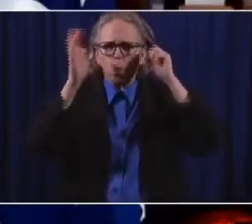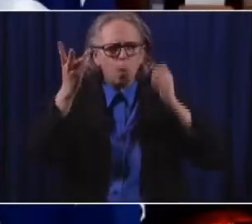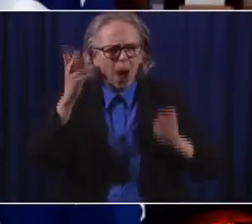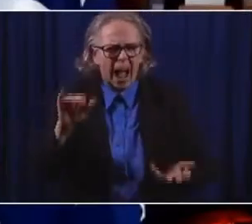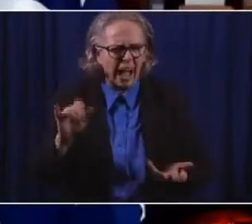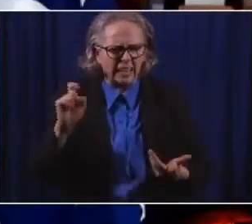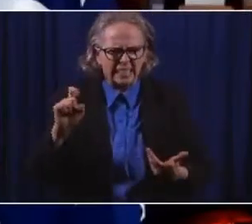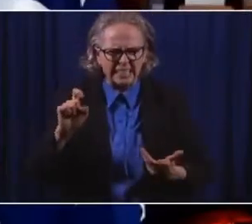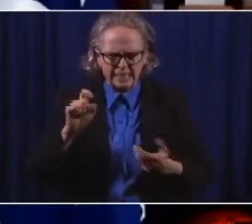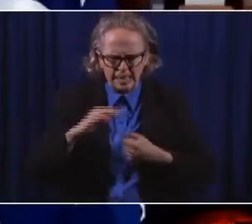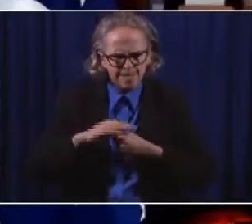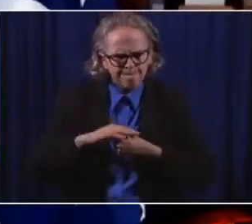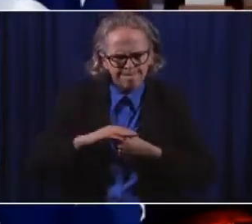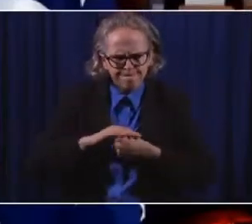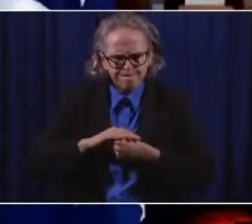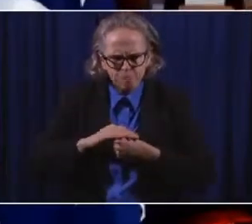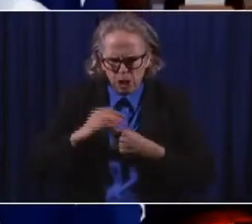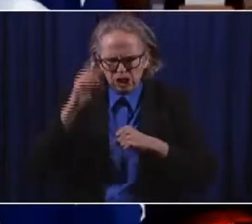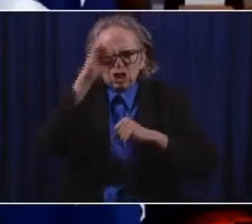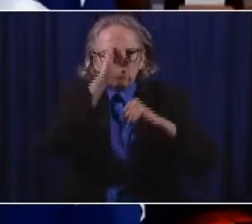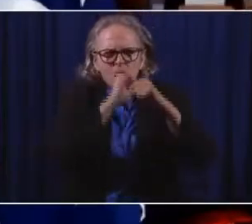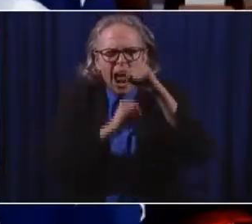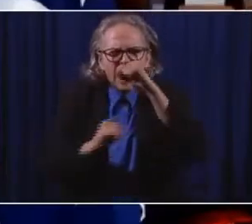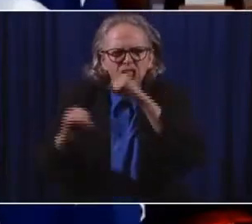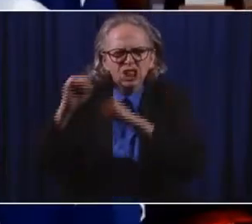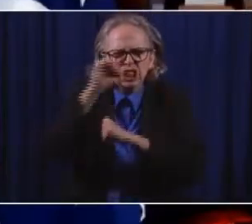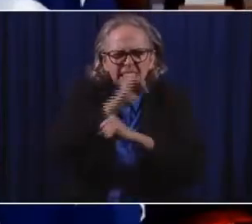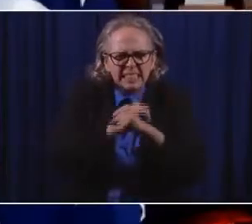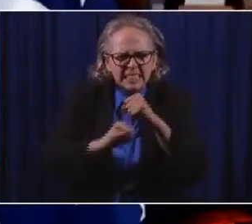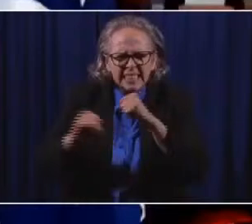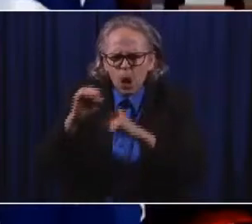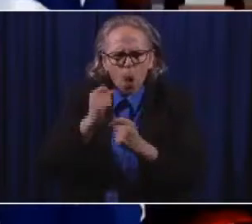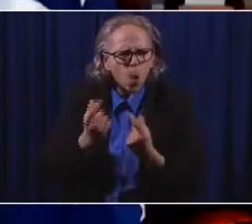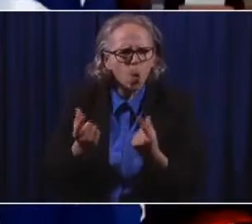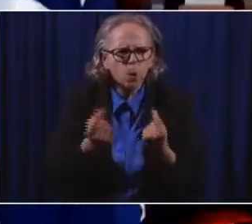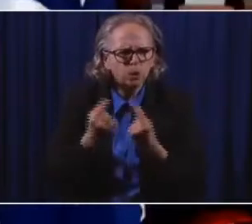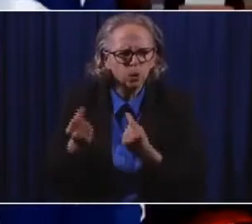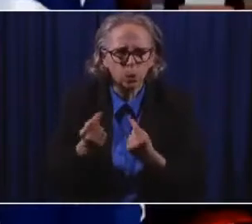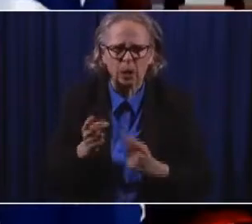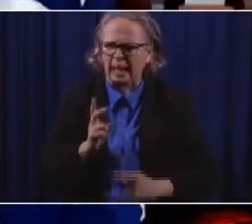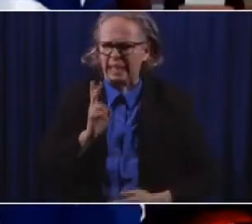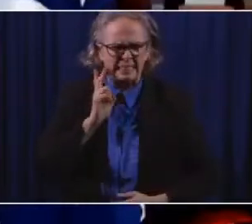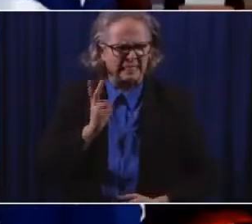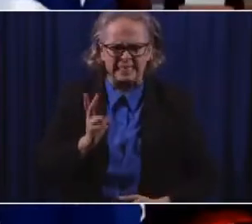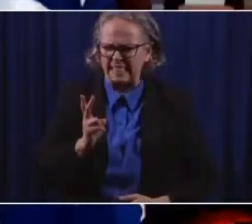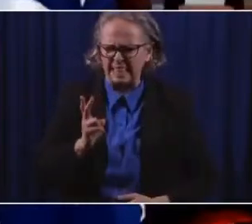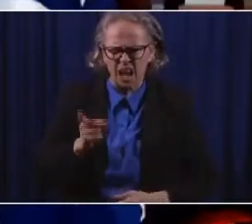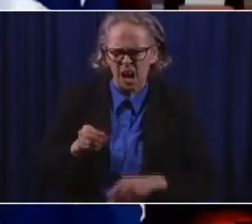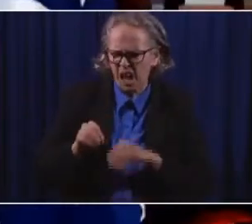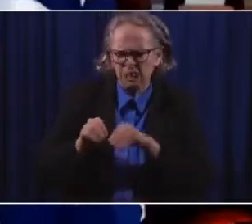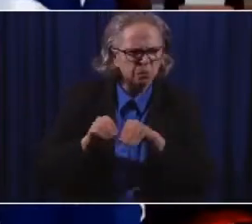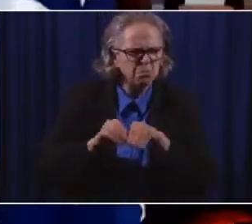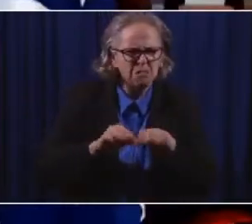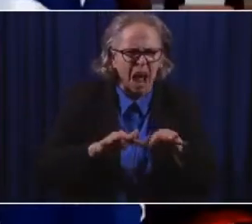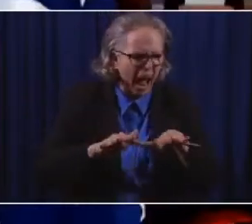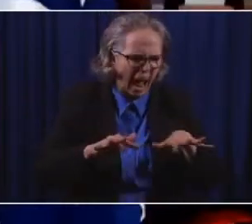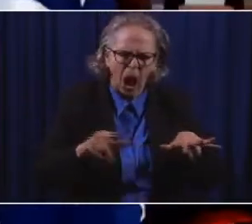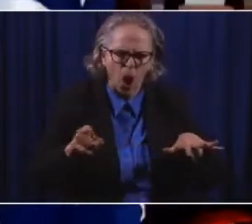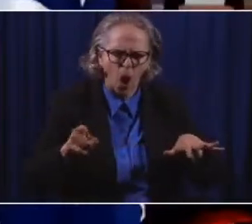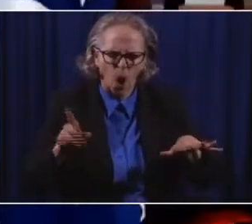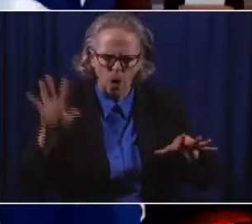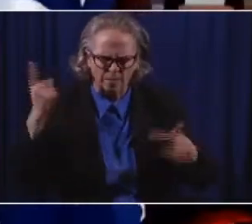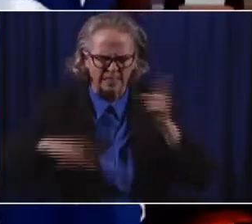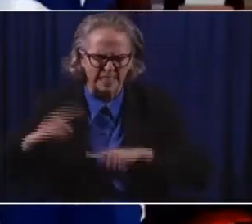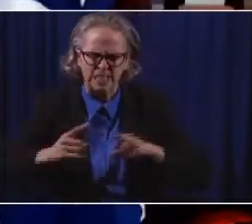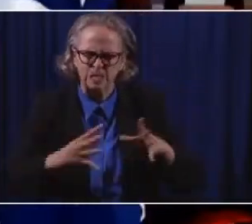at this as we see the virus spreading dramatically in every county in the state. As you articulated well,